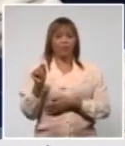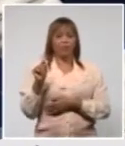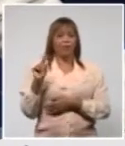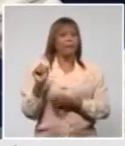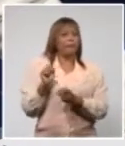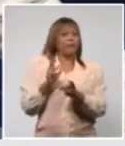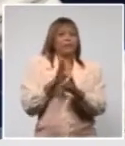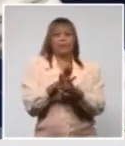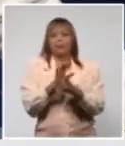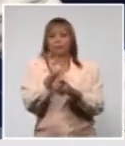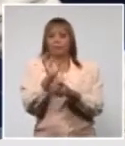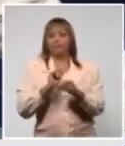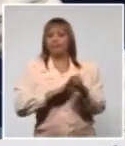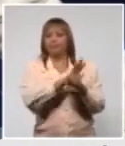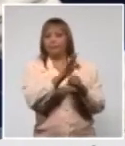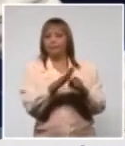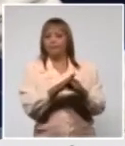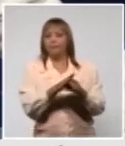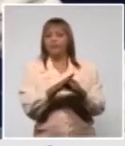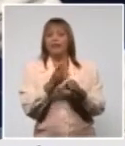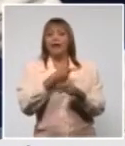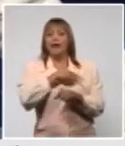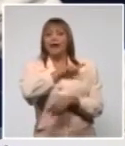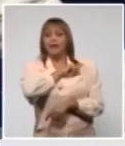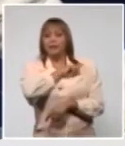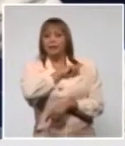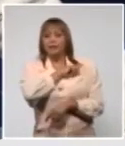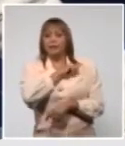Ávila. Thus, it accounts for